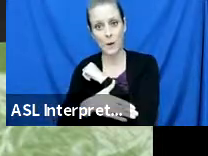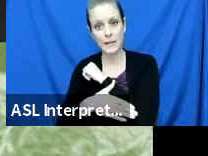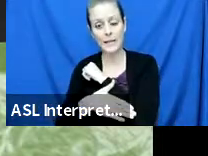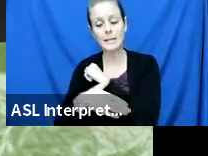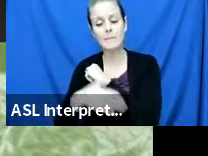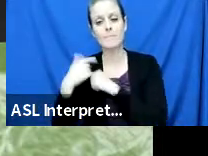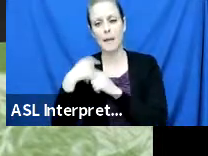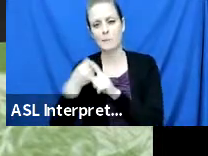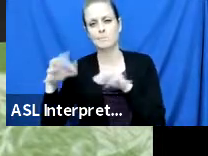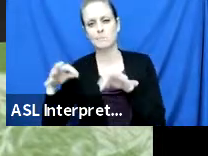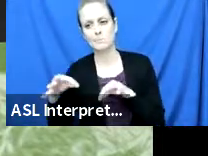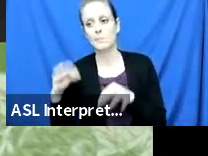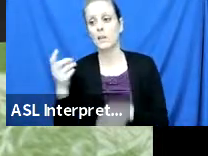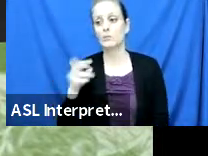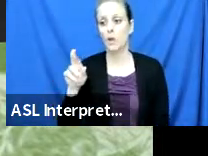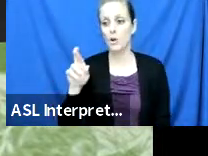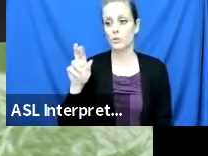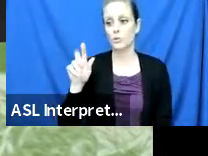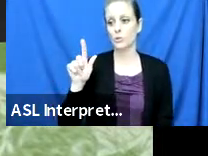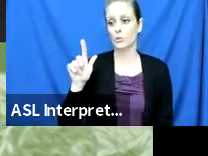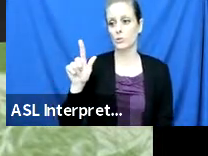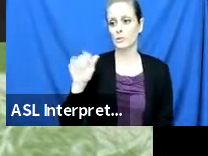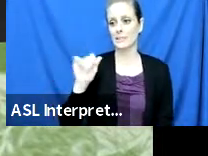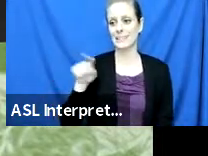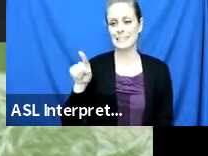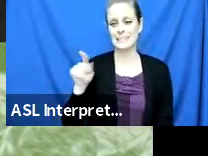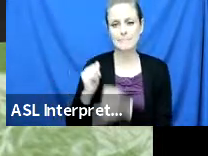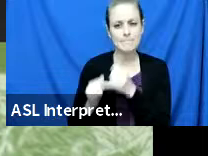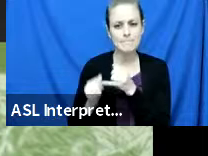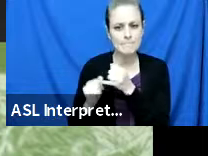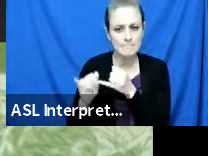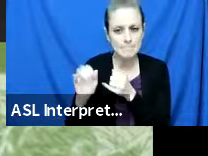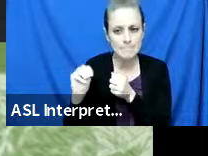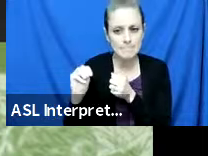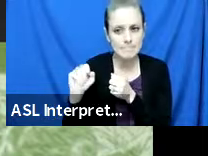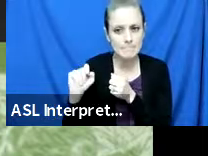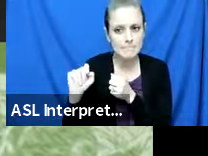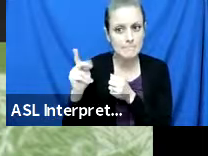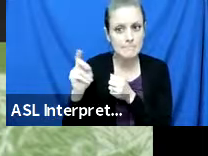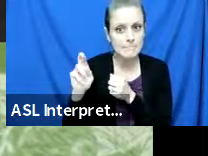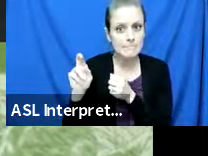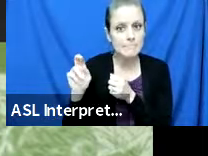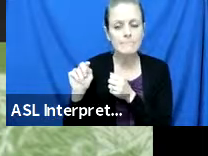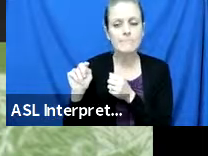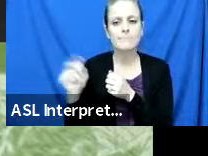being joined by Dr. Liz Maker for this presentation. Next slide, please.